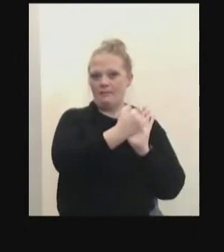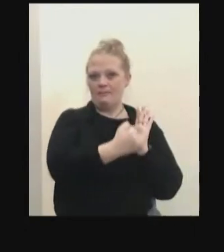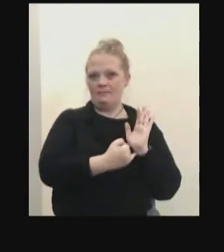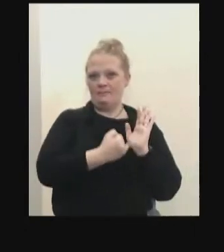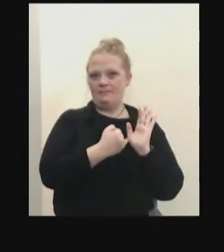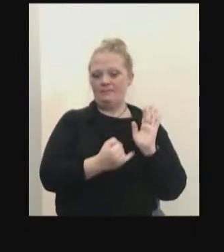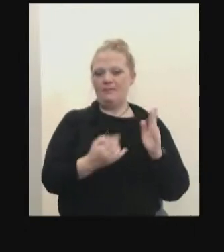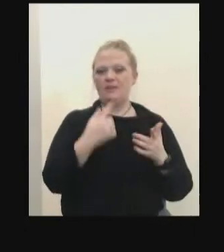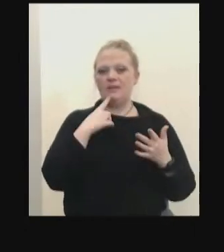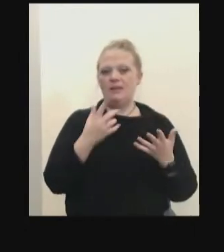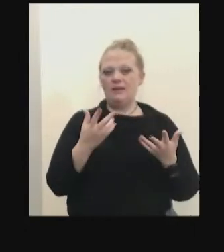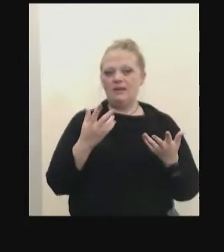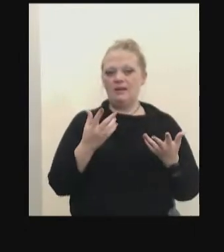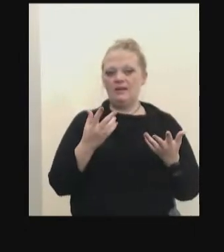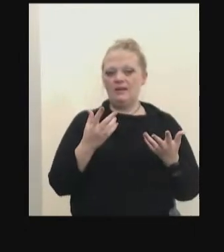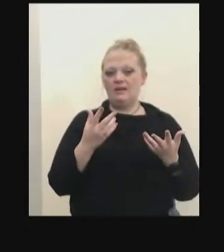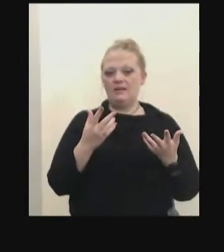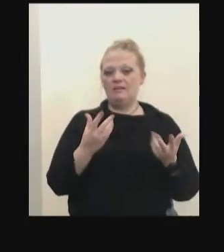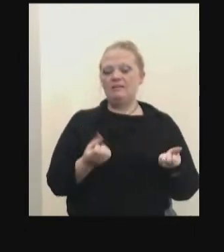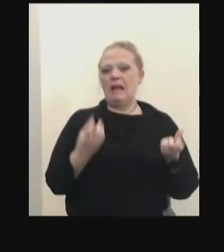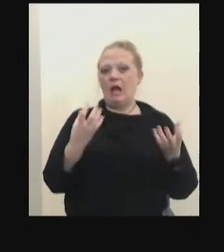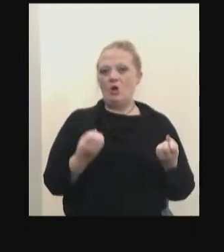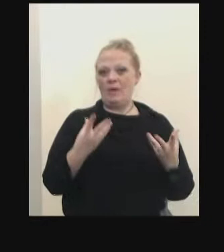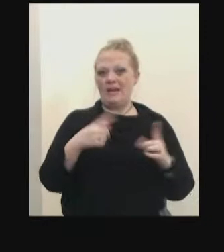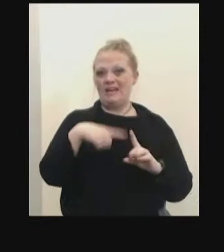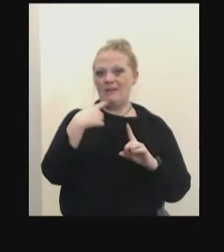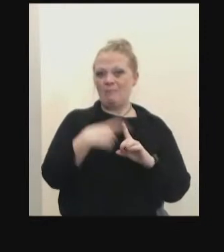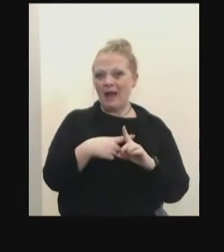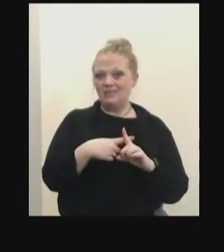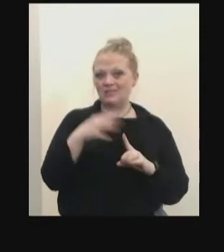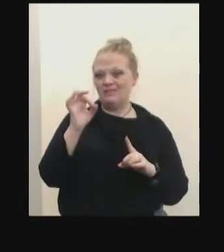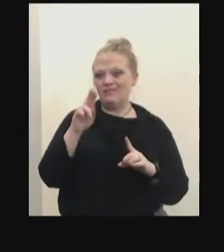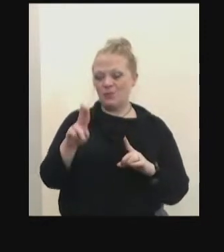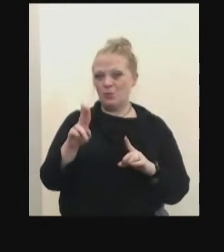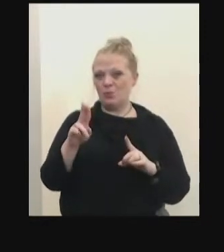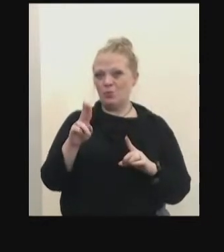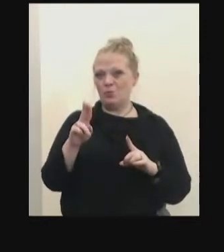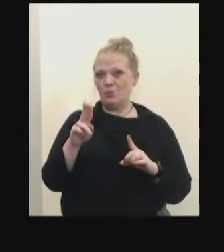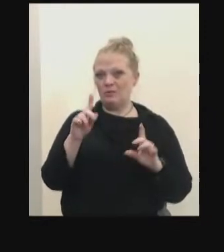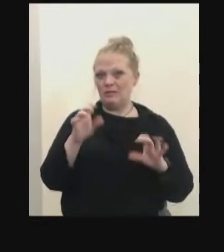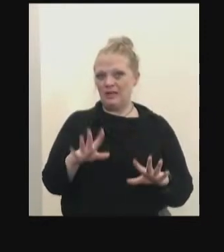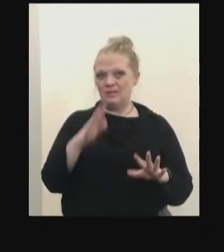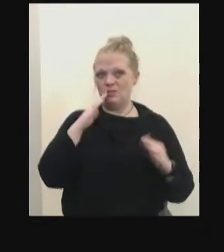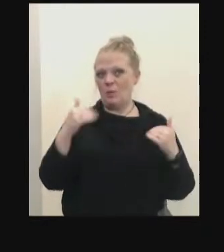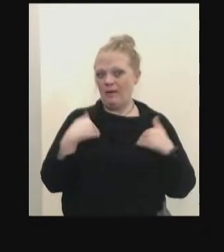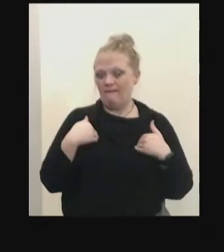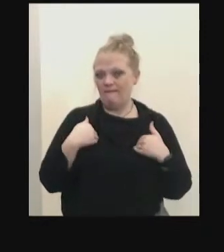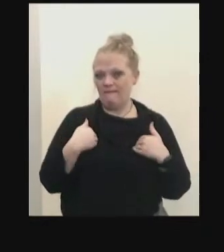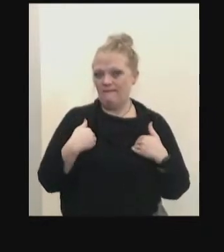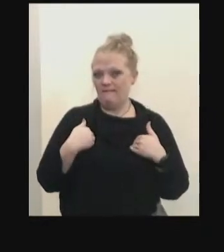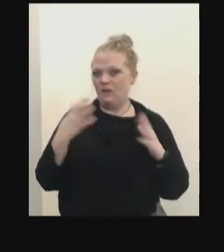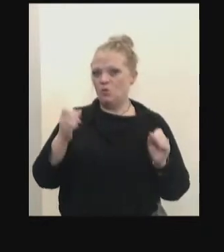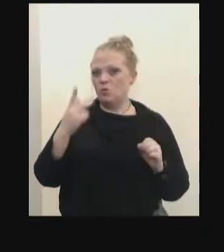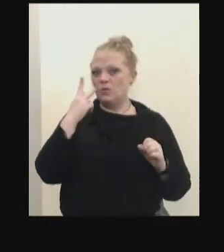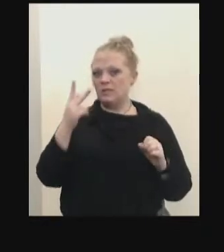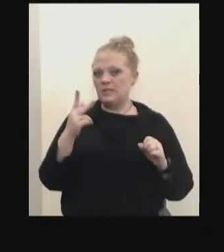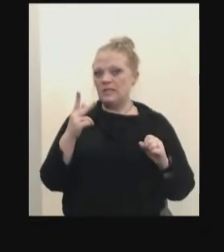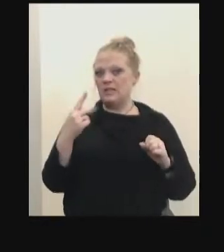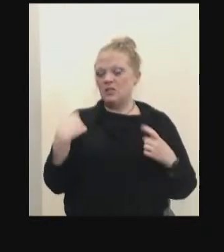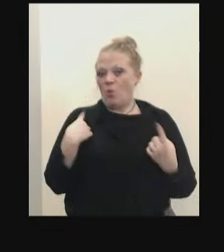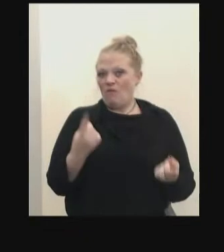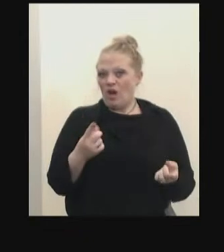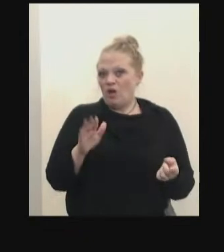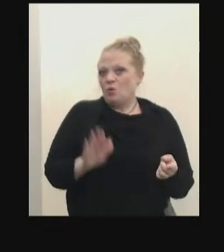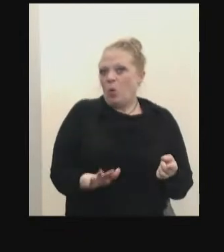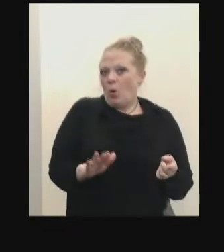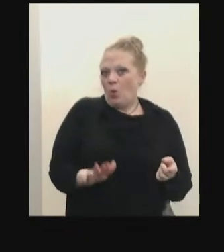reported positive flu tests in New York State so far. So you can see that the number is low. We